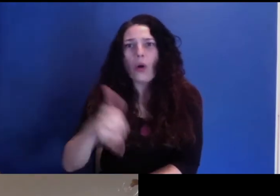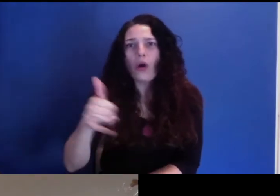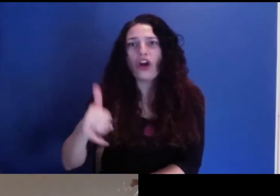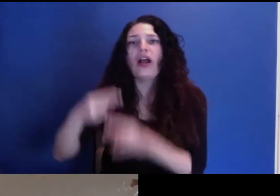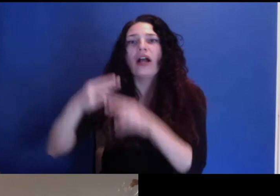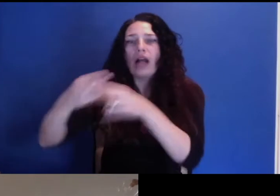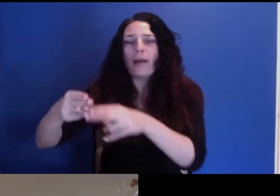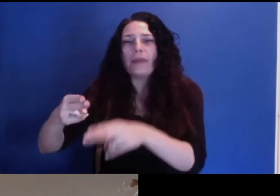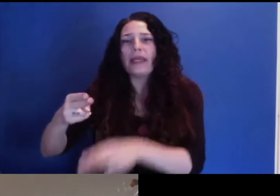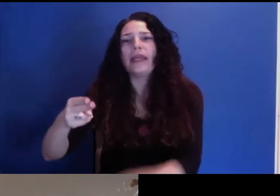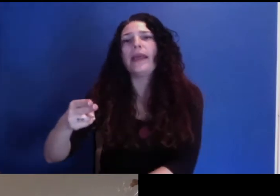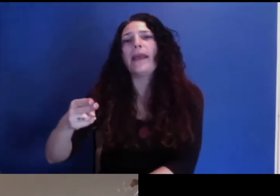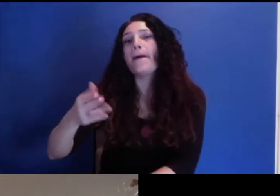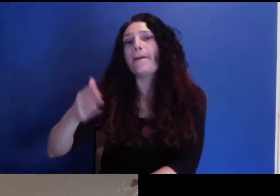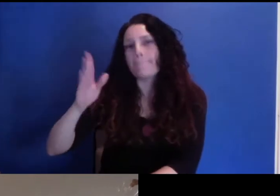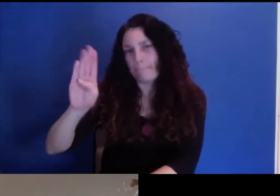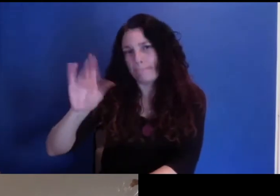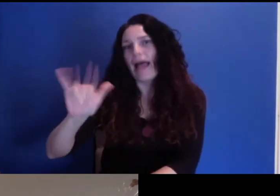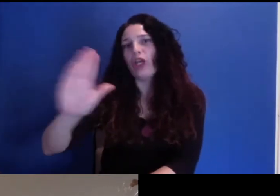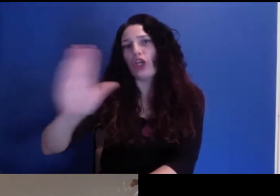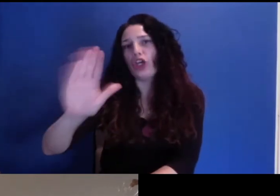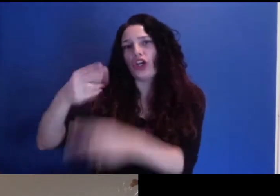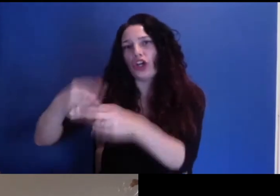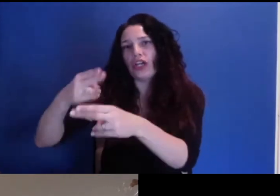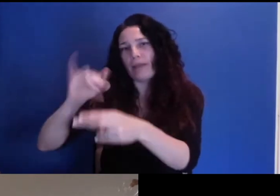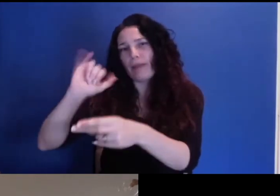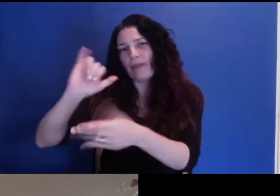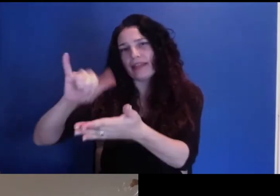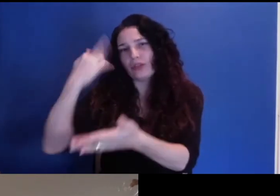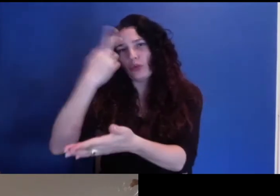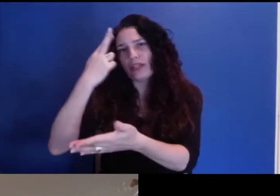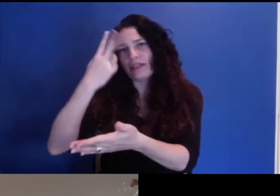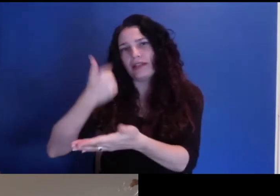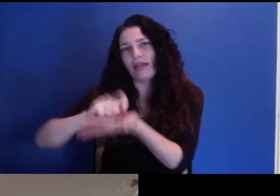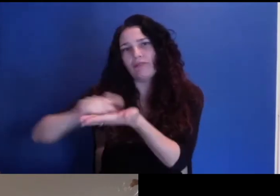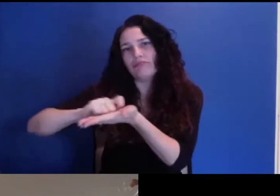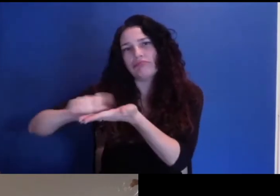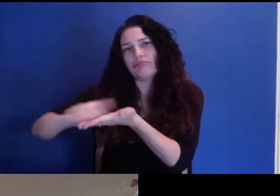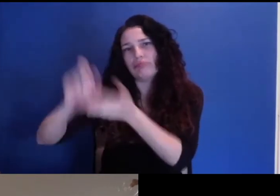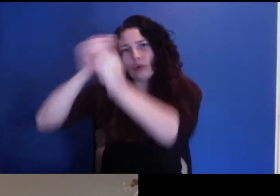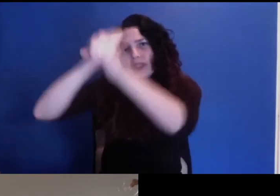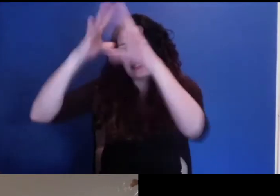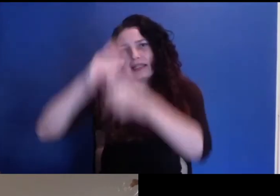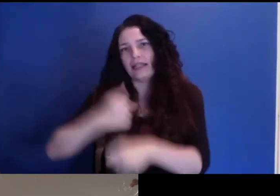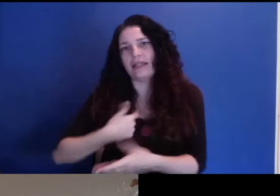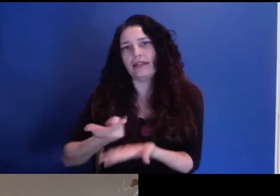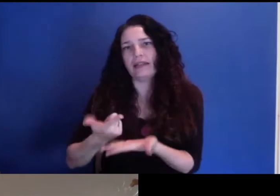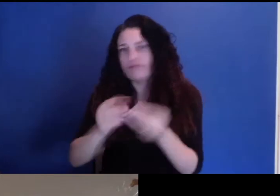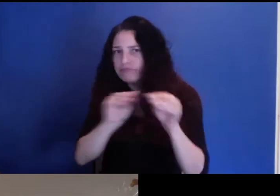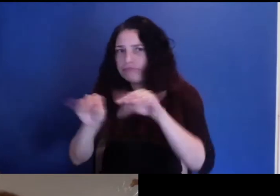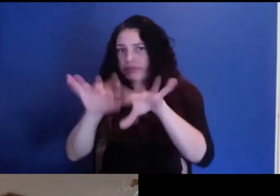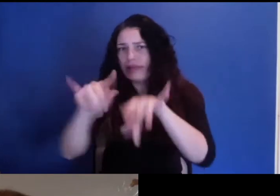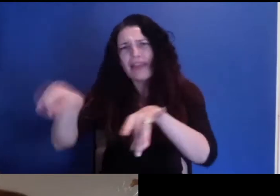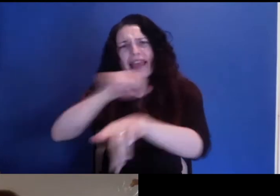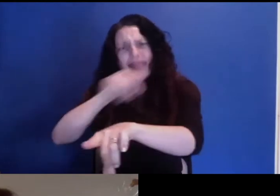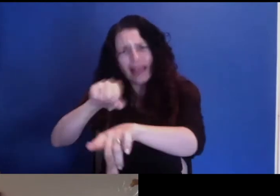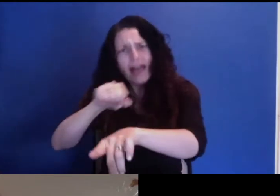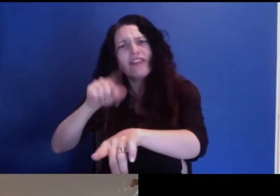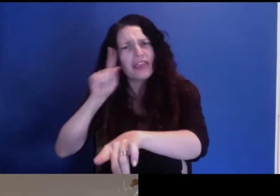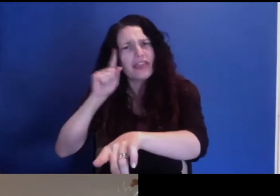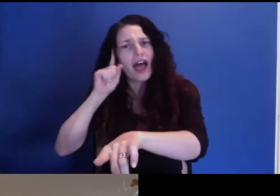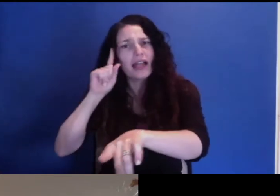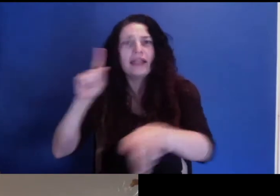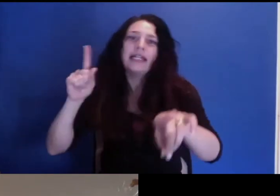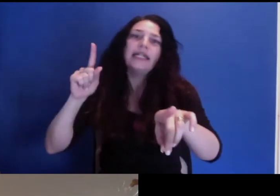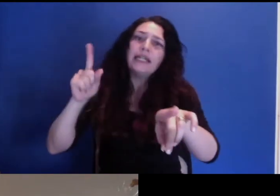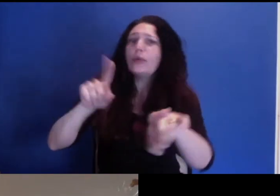think Call Me by Your Name honestly was the reason why I wrote the scene, because I saw the movie and I loved it and I think it's important, etc., etc., etc.